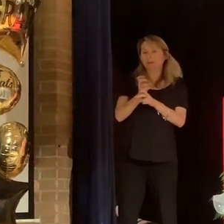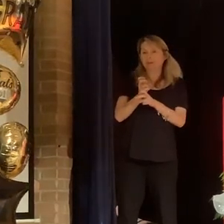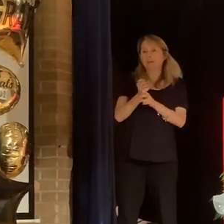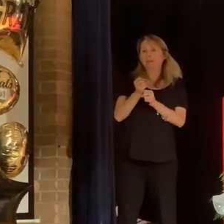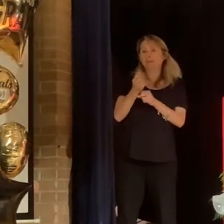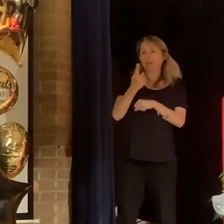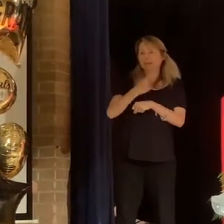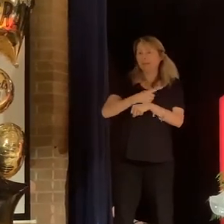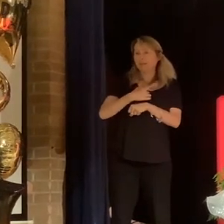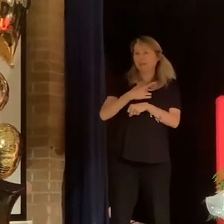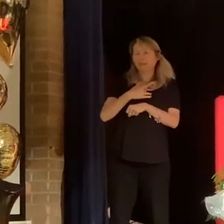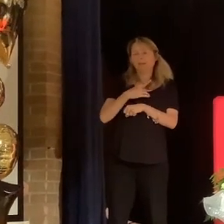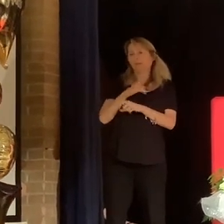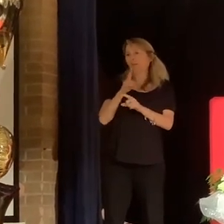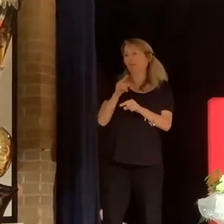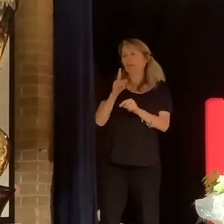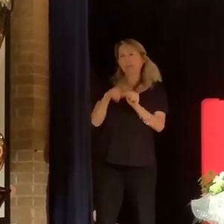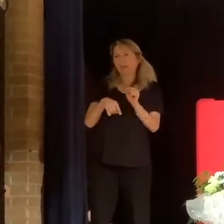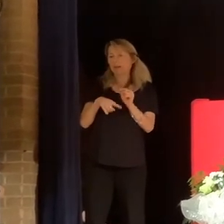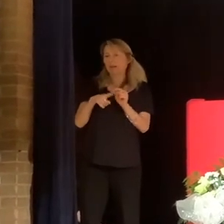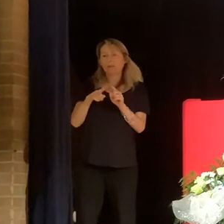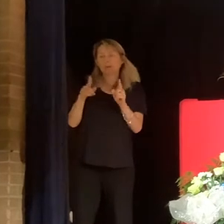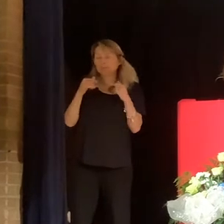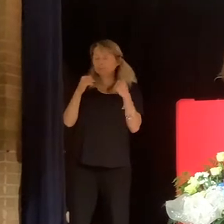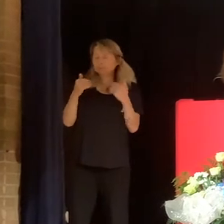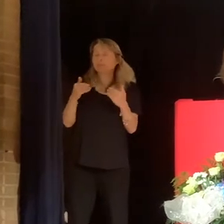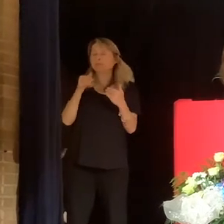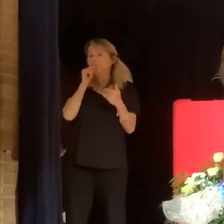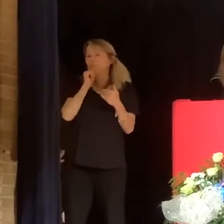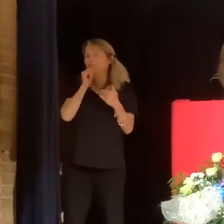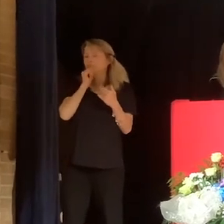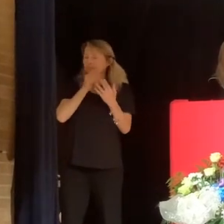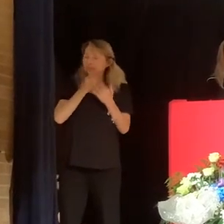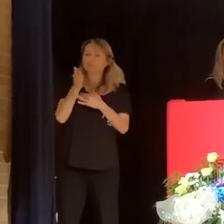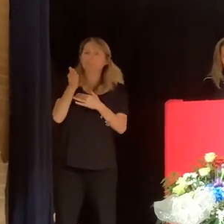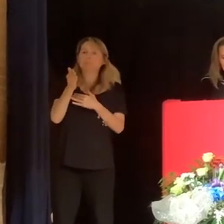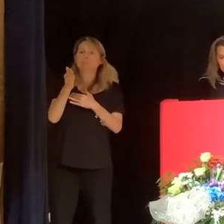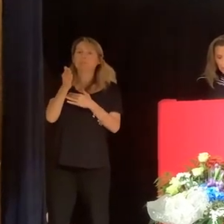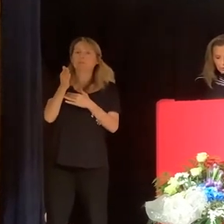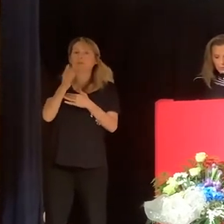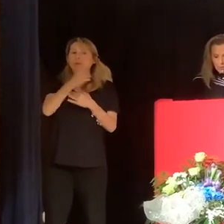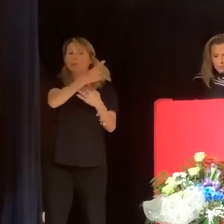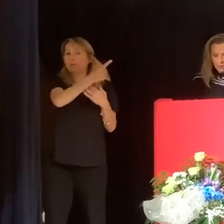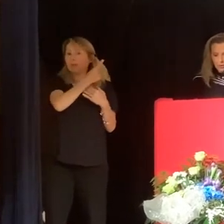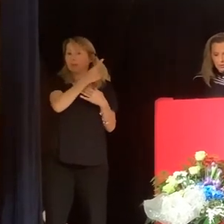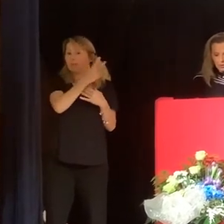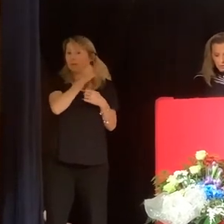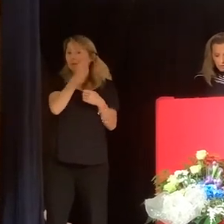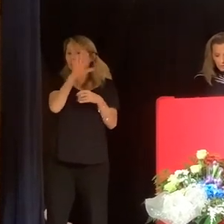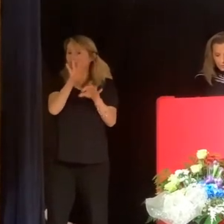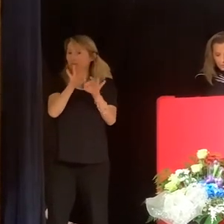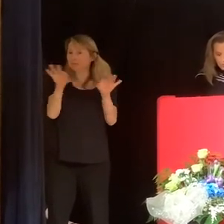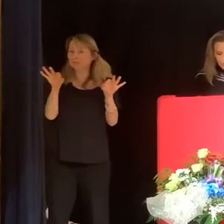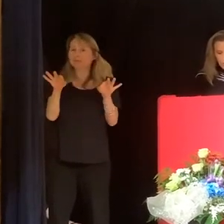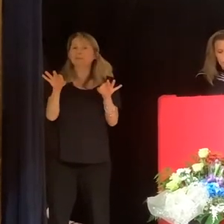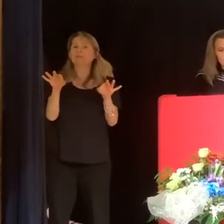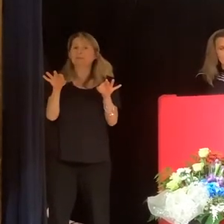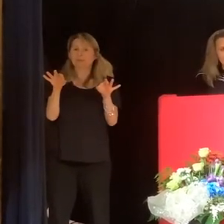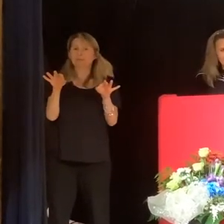when you felt you could not continue, and yet you did. The moment when you are called up to the stage to receive your